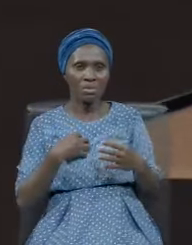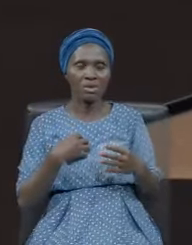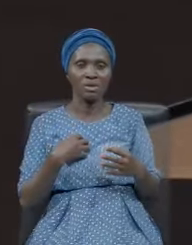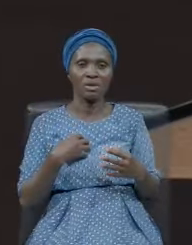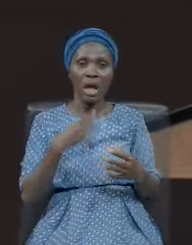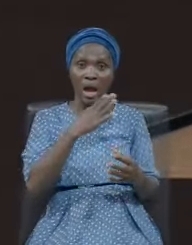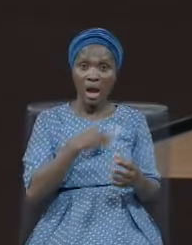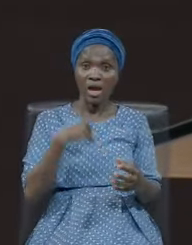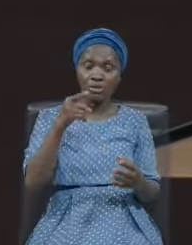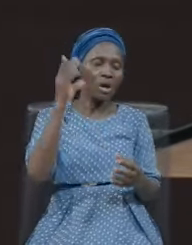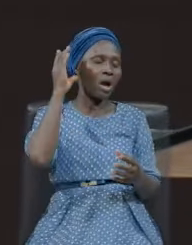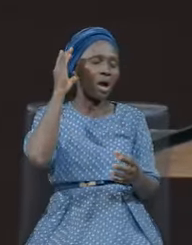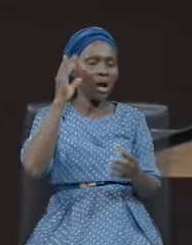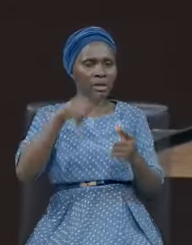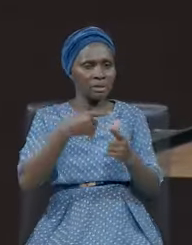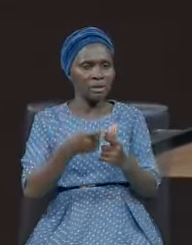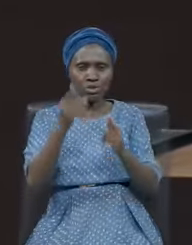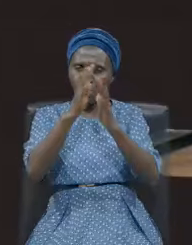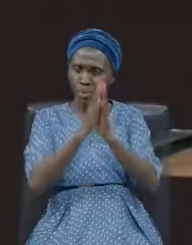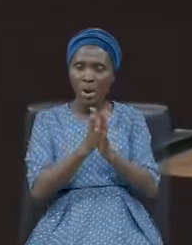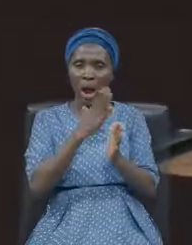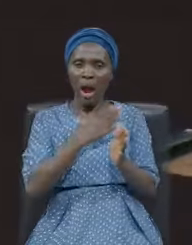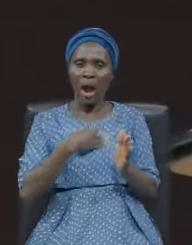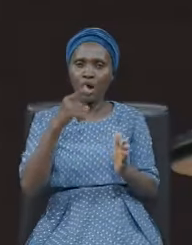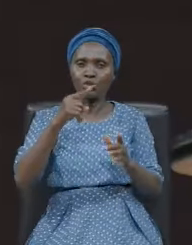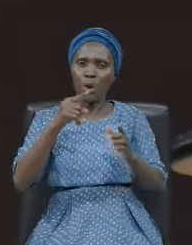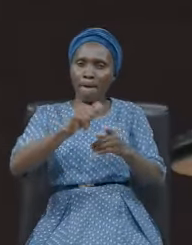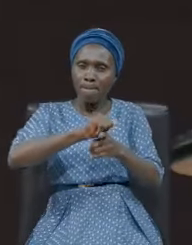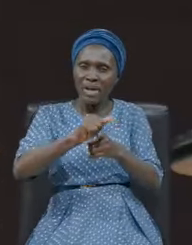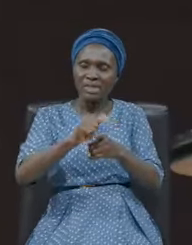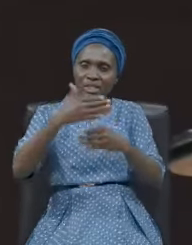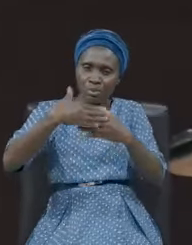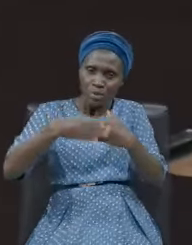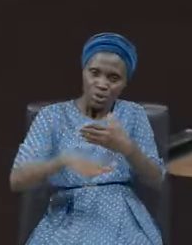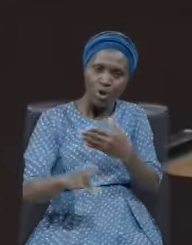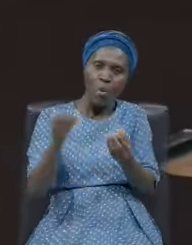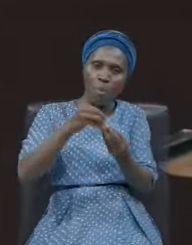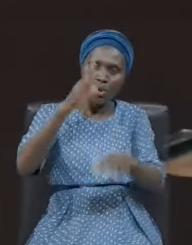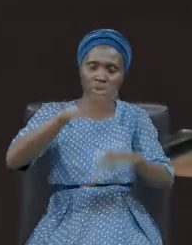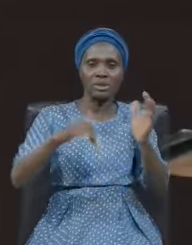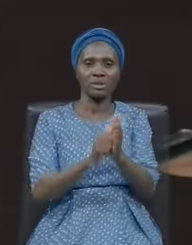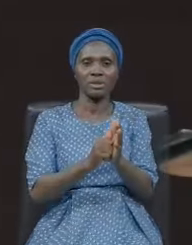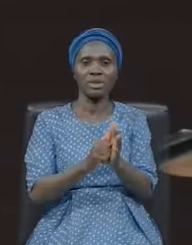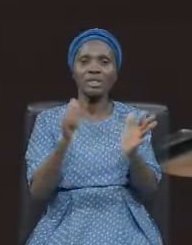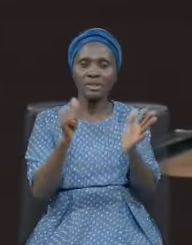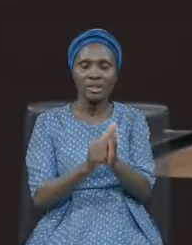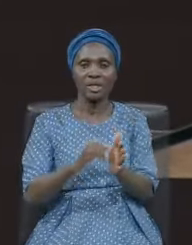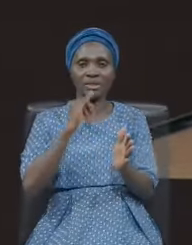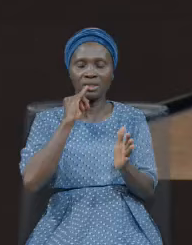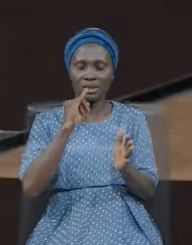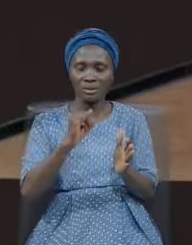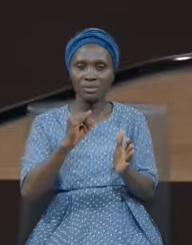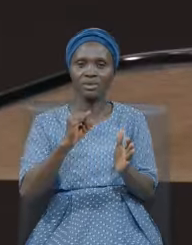even help and pray for the people that persecute you. That's transcending.